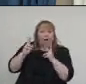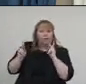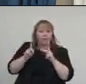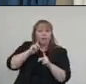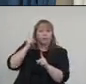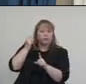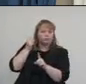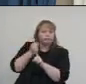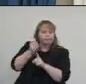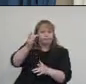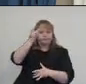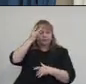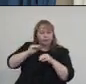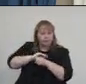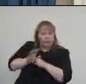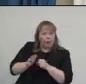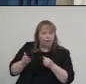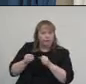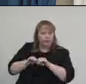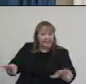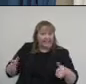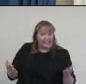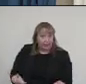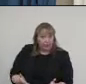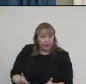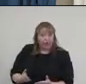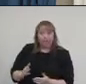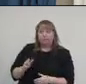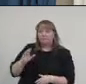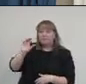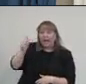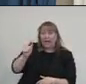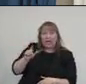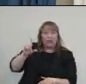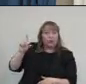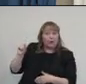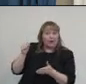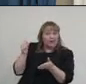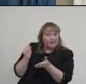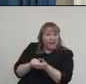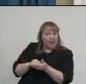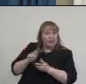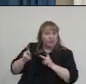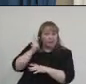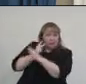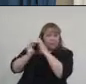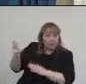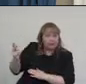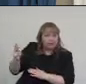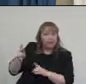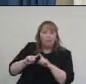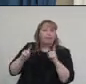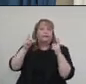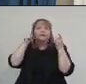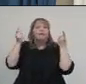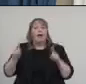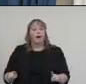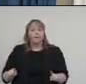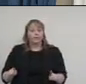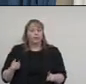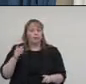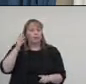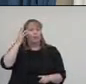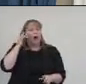can't forget that. After all, there is still no vaccine for COVID-19 at the present time.